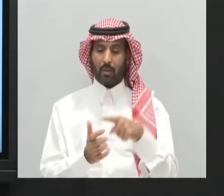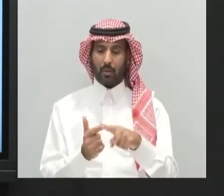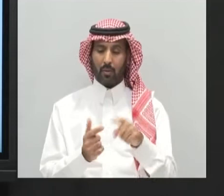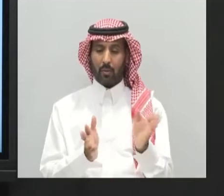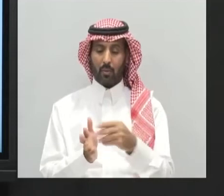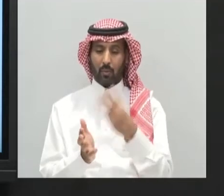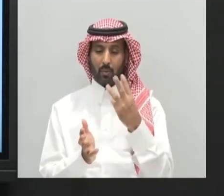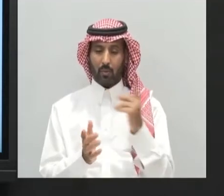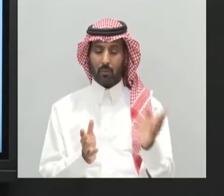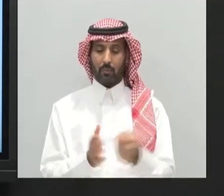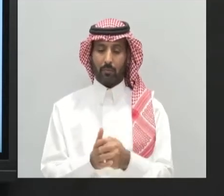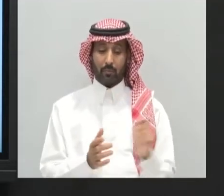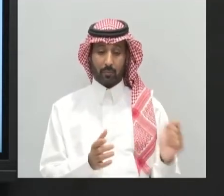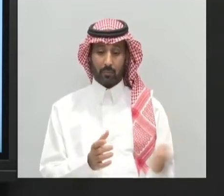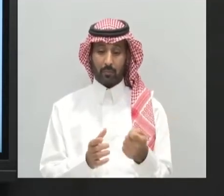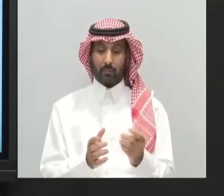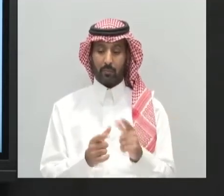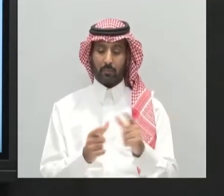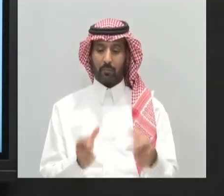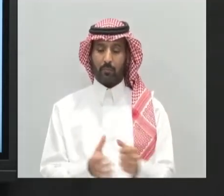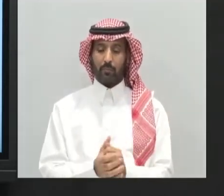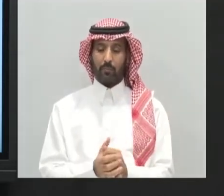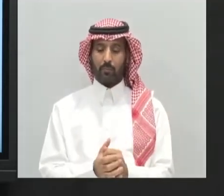of the good things. Number two,